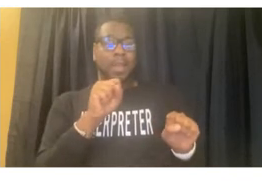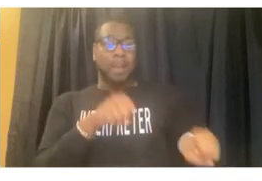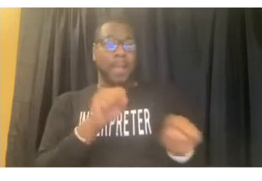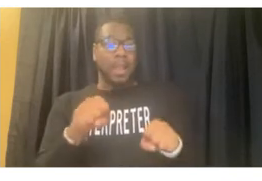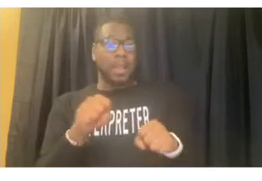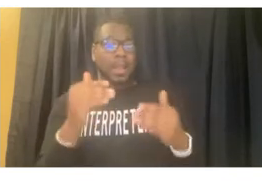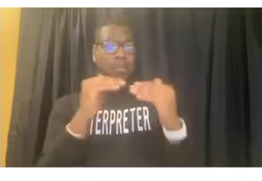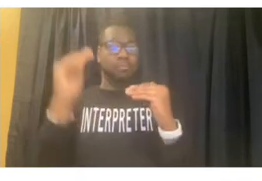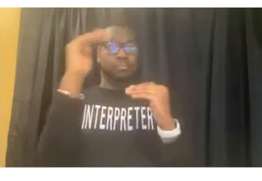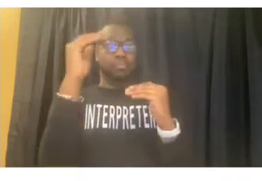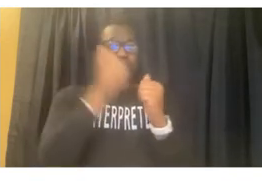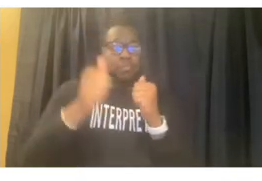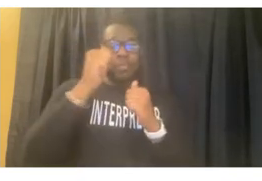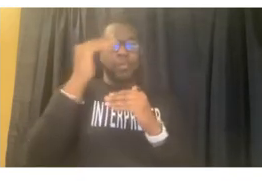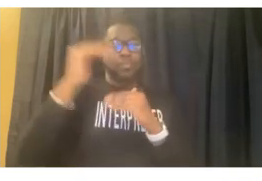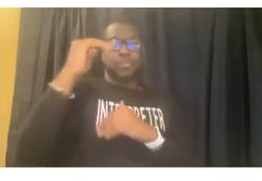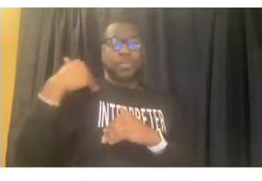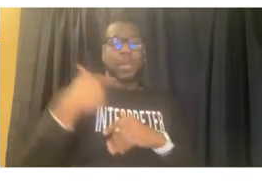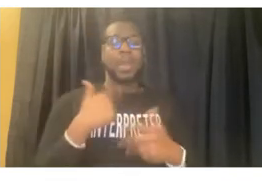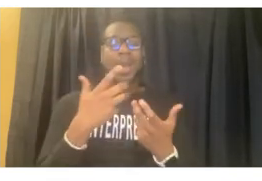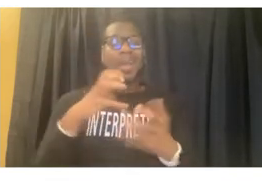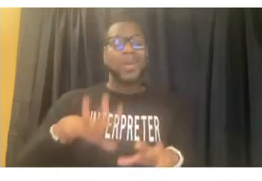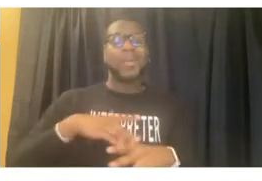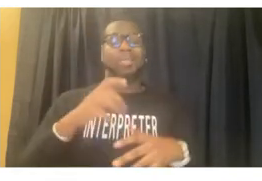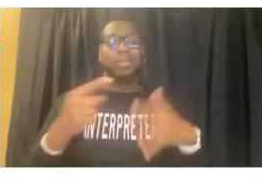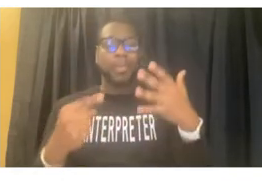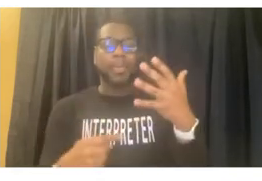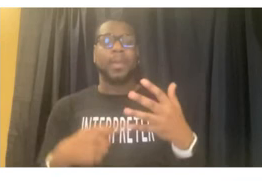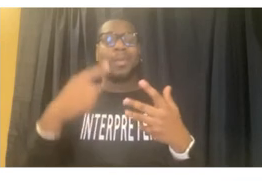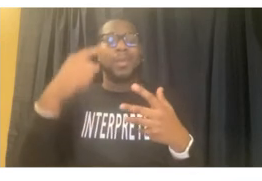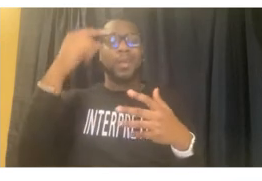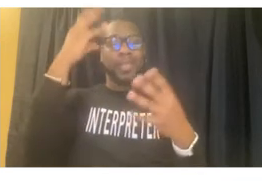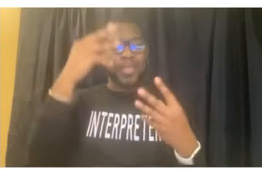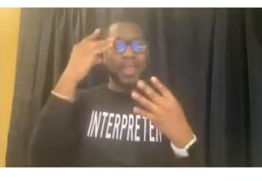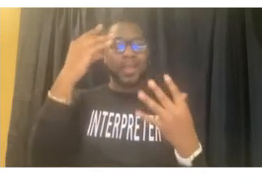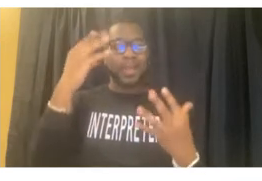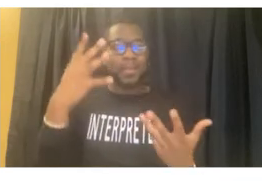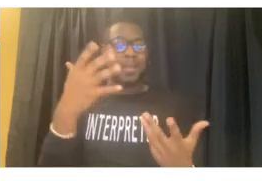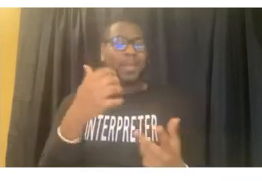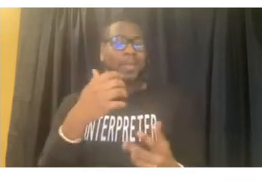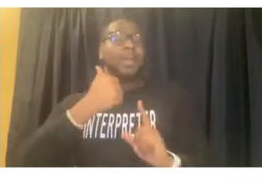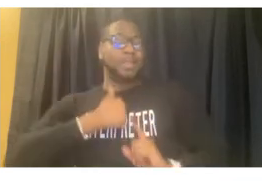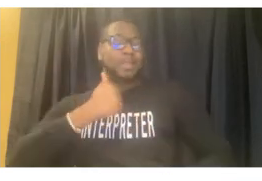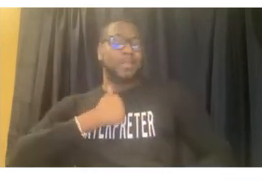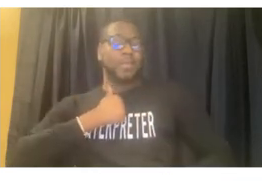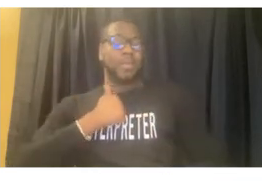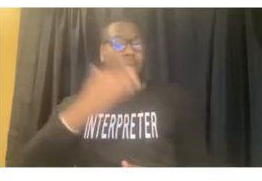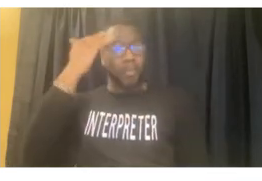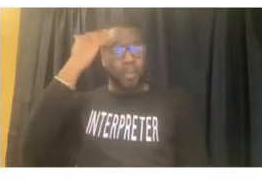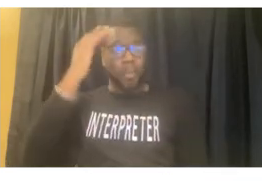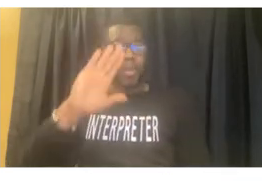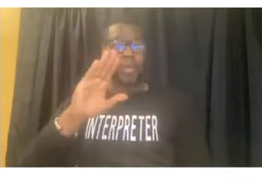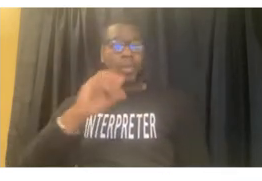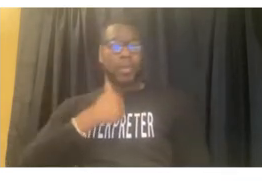say the wrong thing. I'm going to mess up. I'm going to make them feel worse. Like thinking about what, become more self-aware of your own biases.